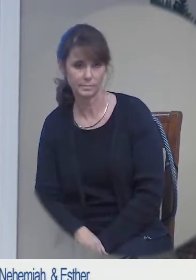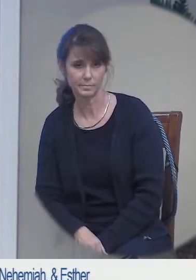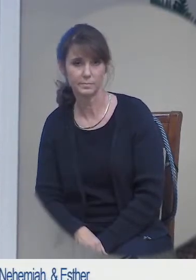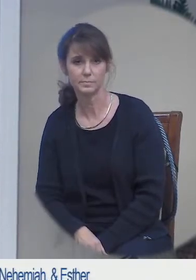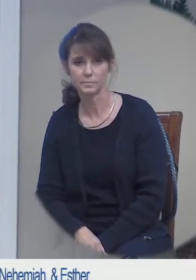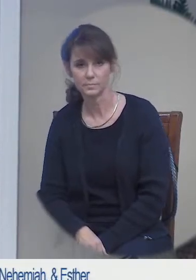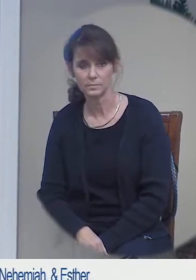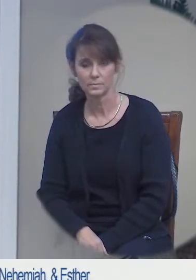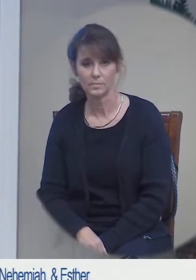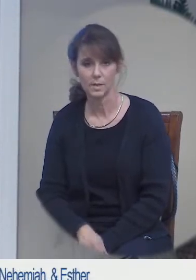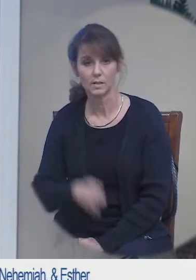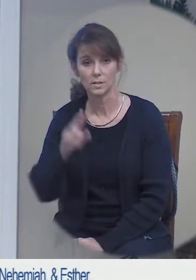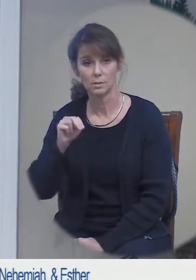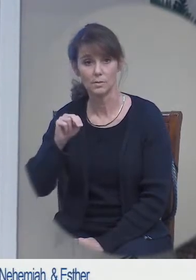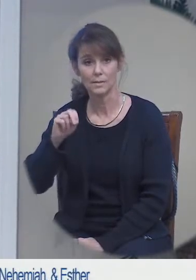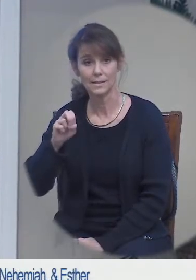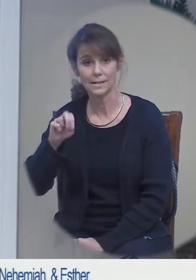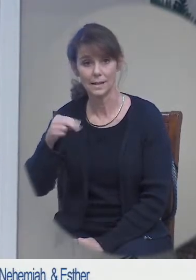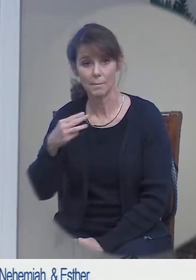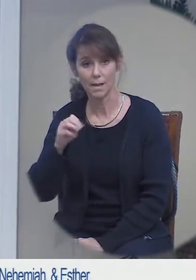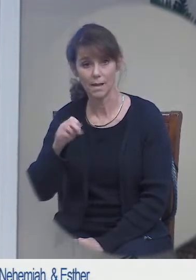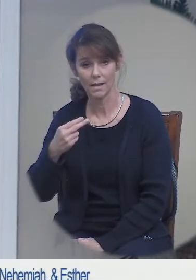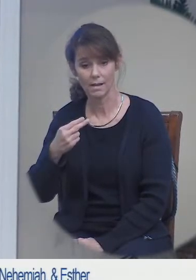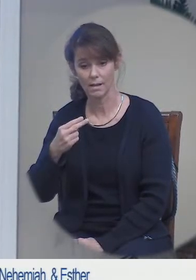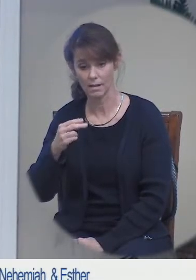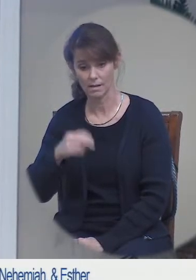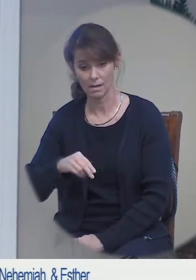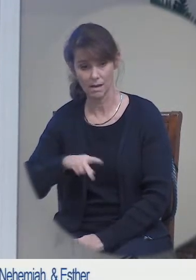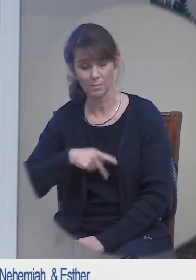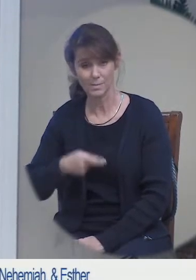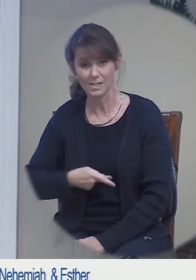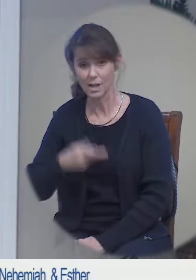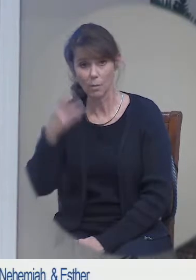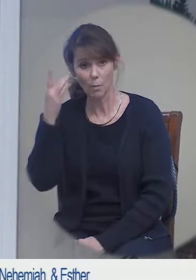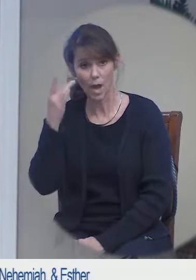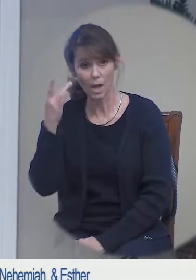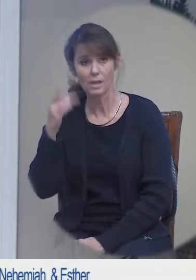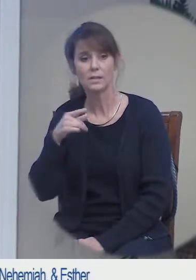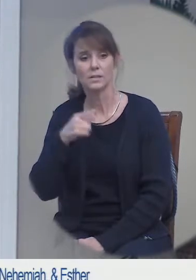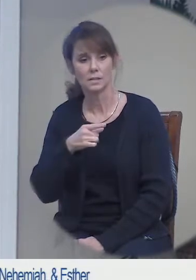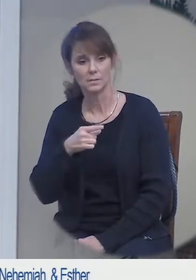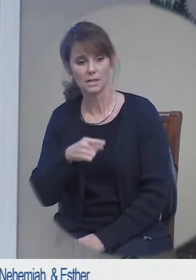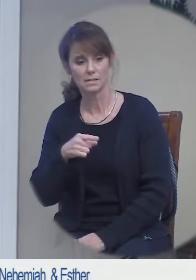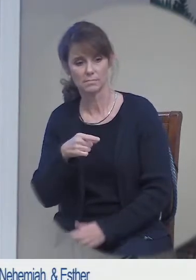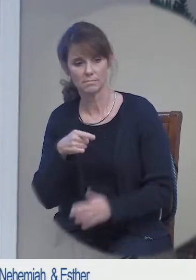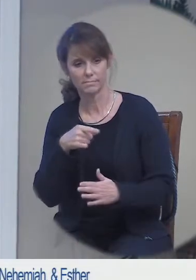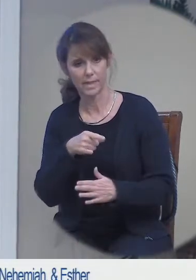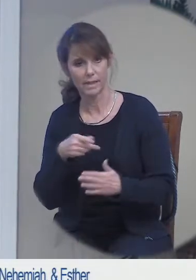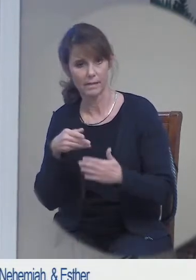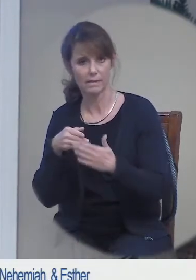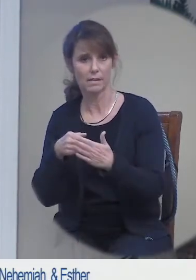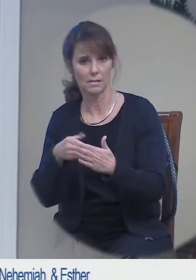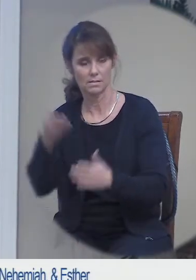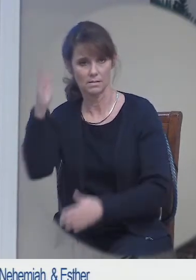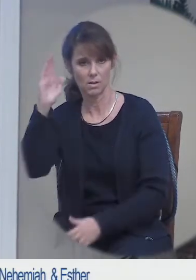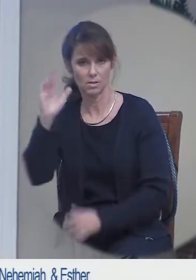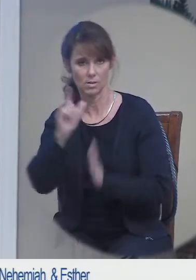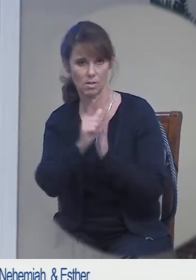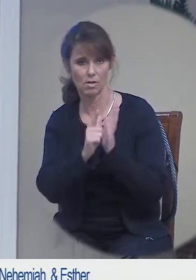is a direct violation of God's law. But I think there's a couple of other ideas mentioned in this